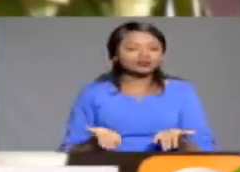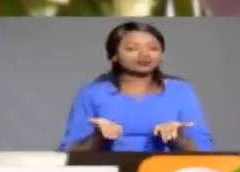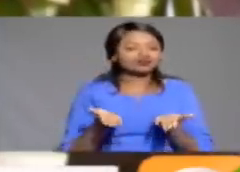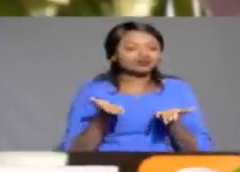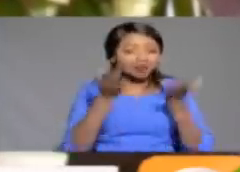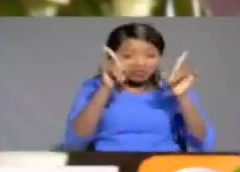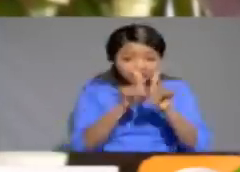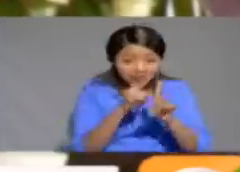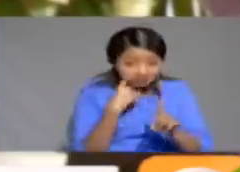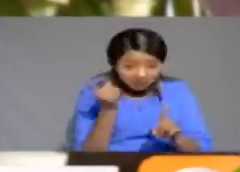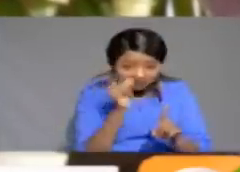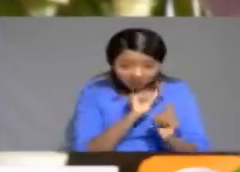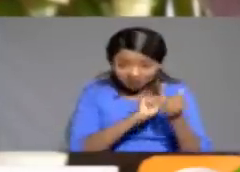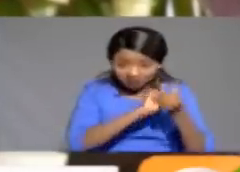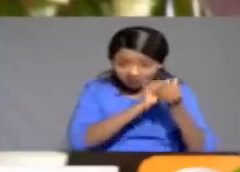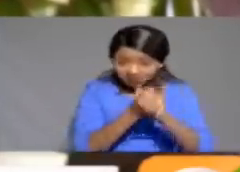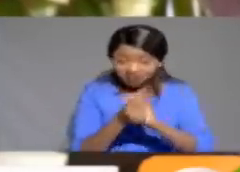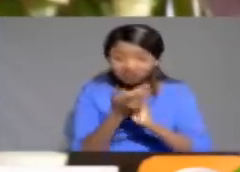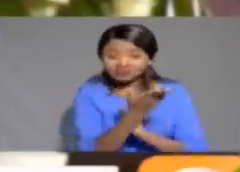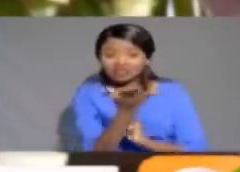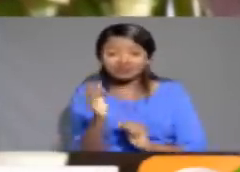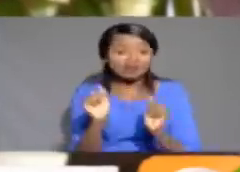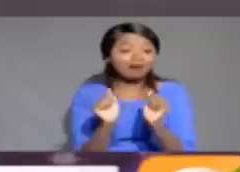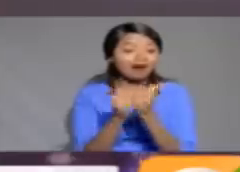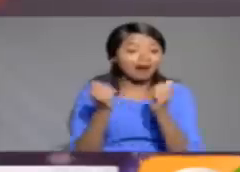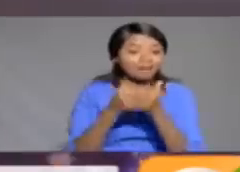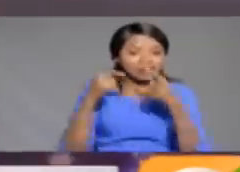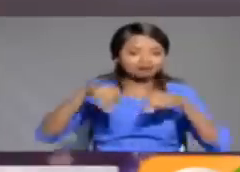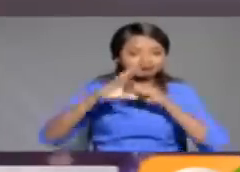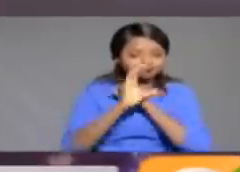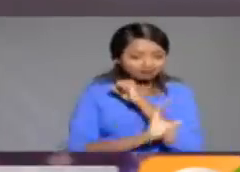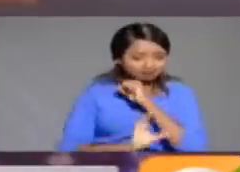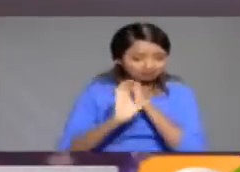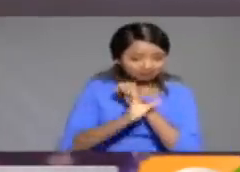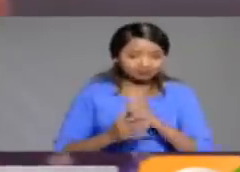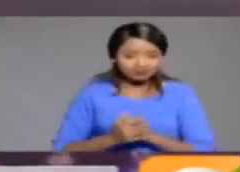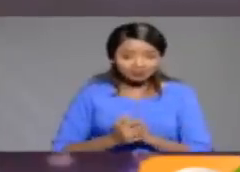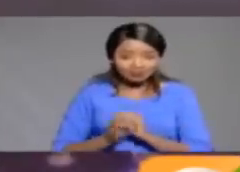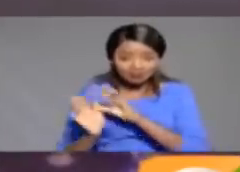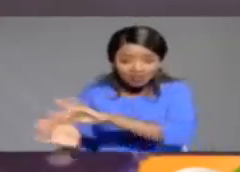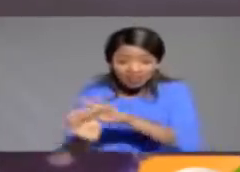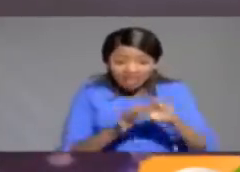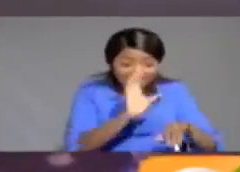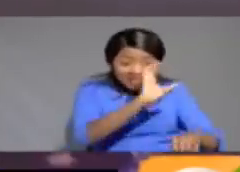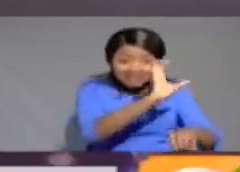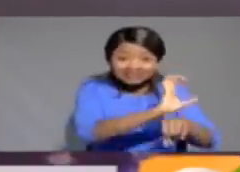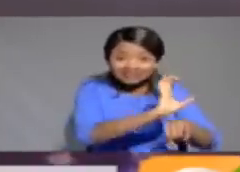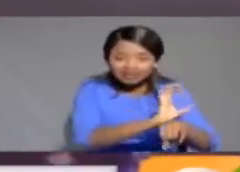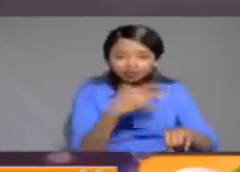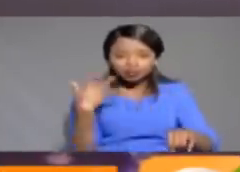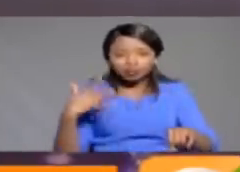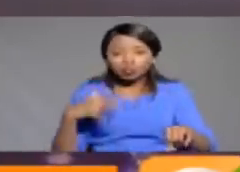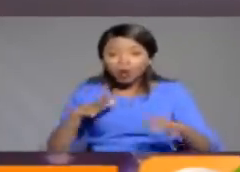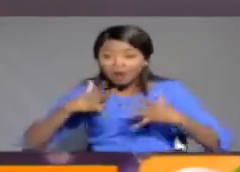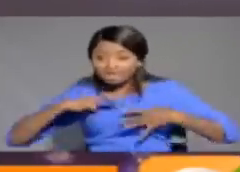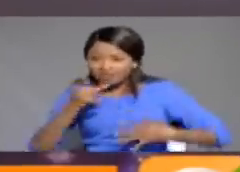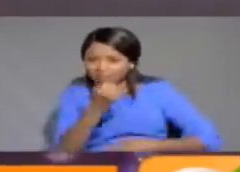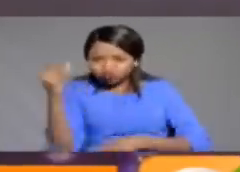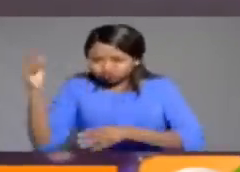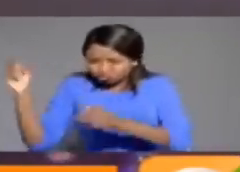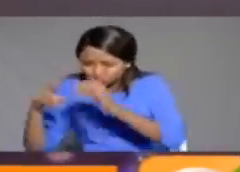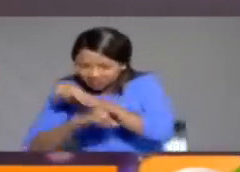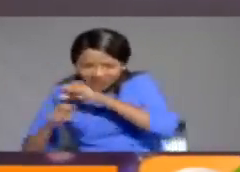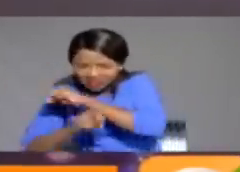changes that we envision will happen in our country. Kanisa nimekuwa dobi ya kusafisha pesa